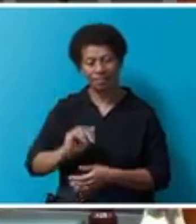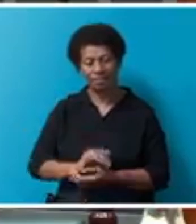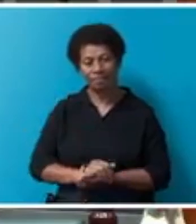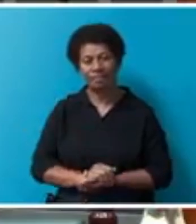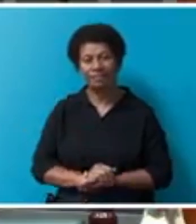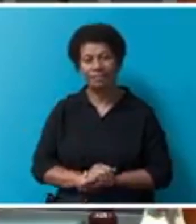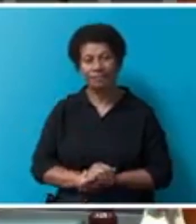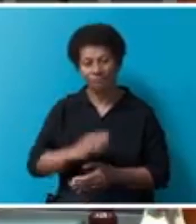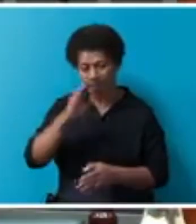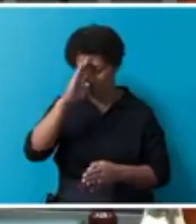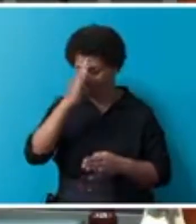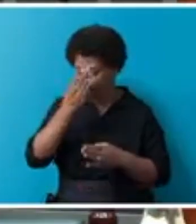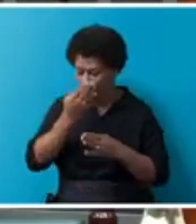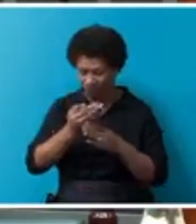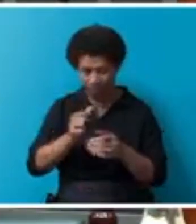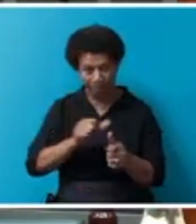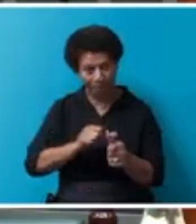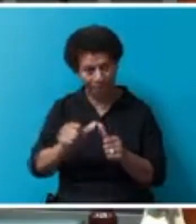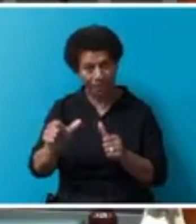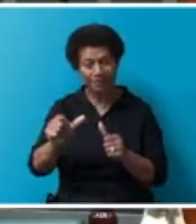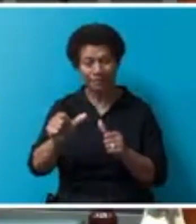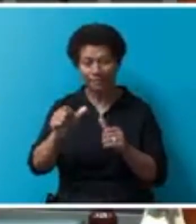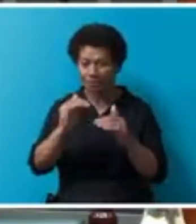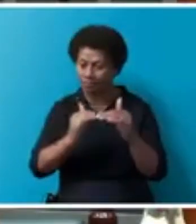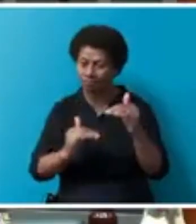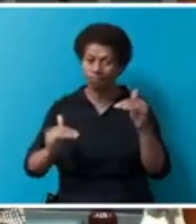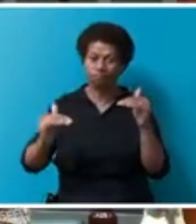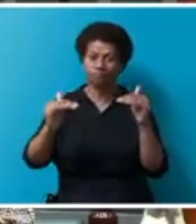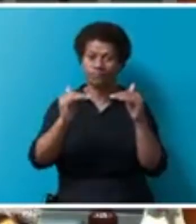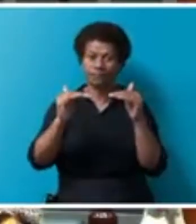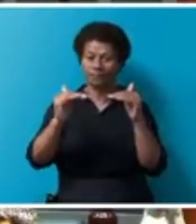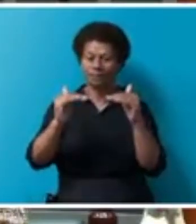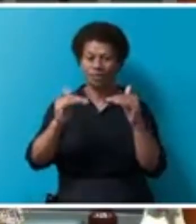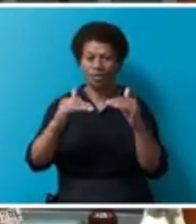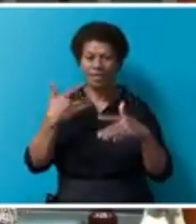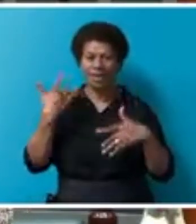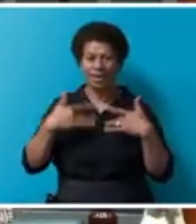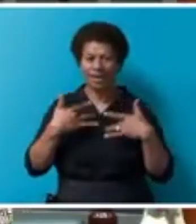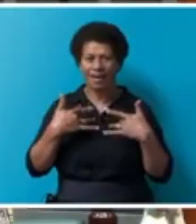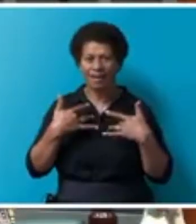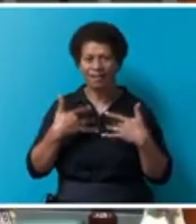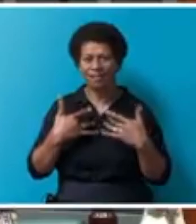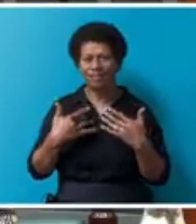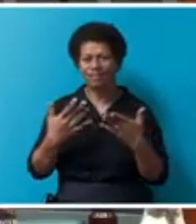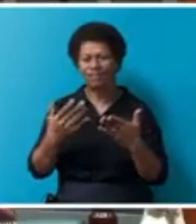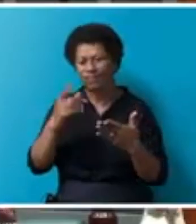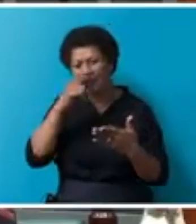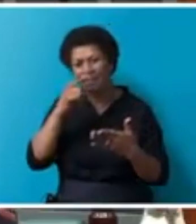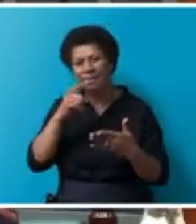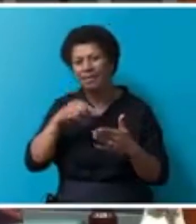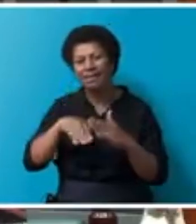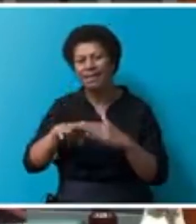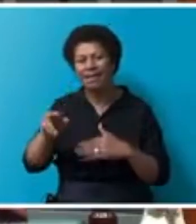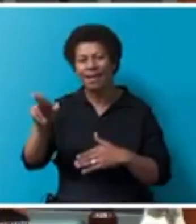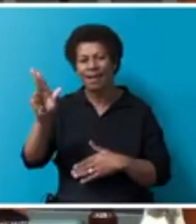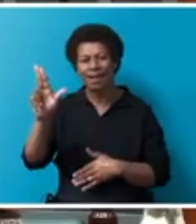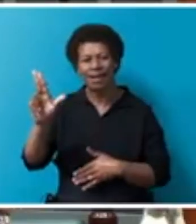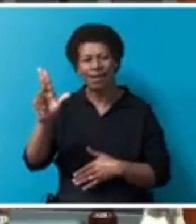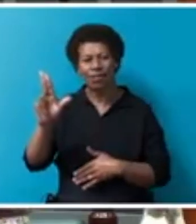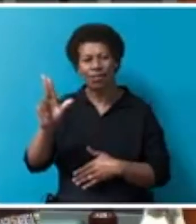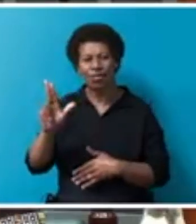Nabangan binaka kena tomani kalabiti da kana rembula bekanda na sana va turang olau. Maloban